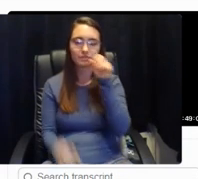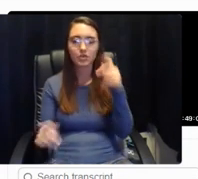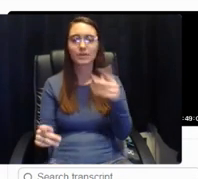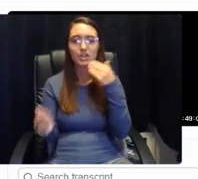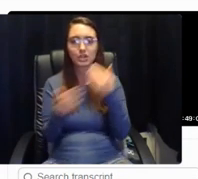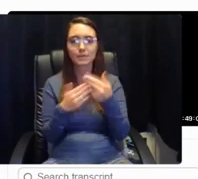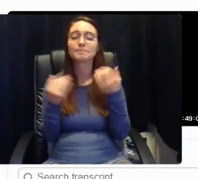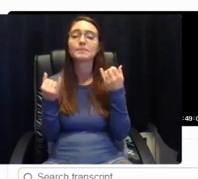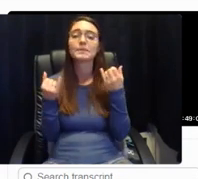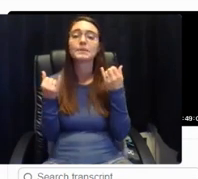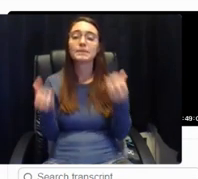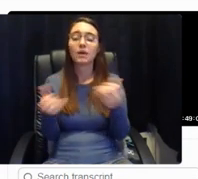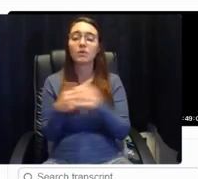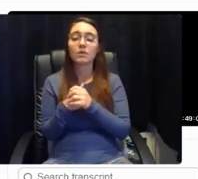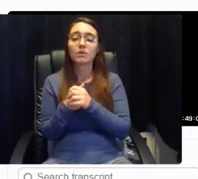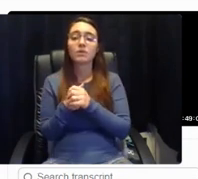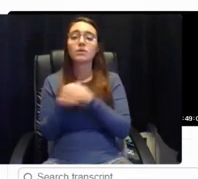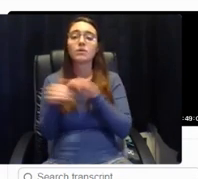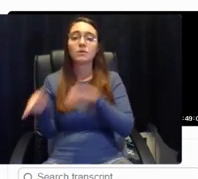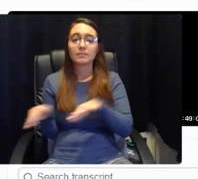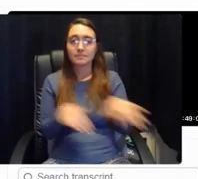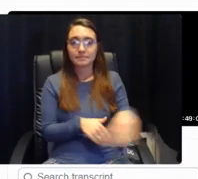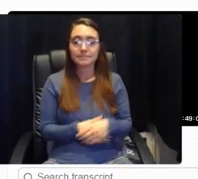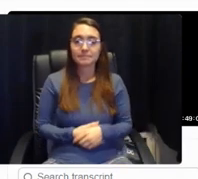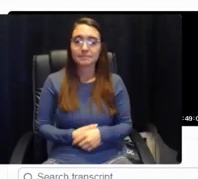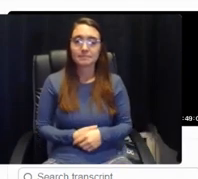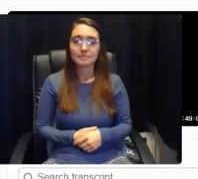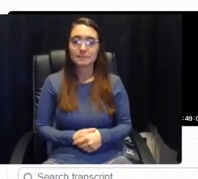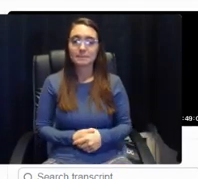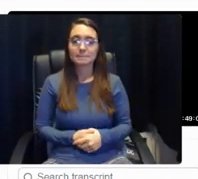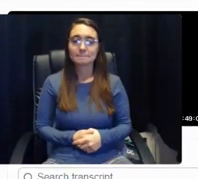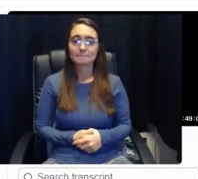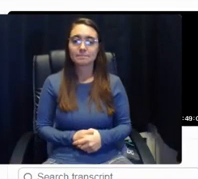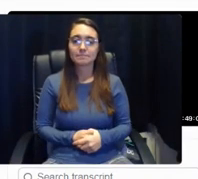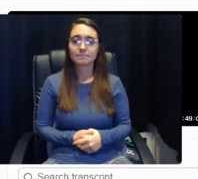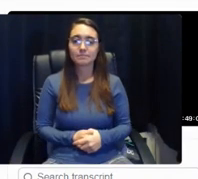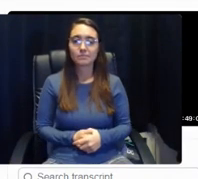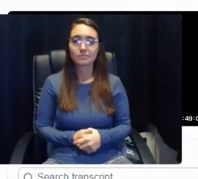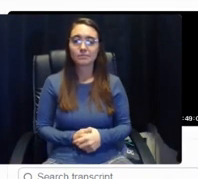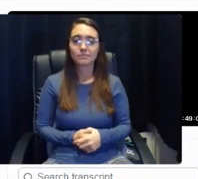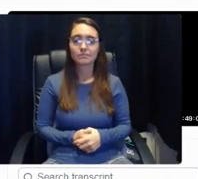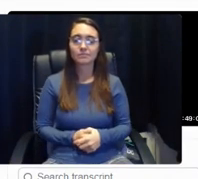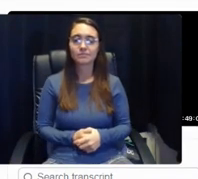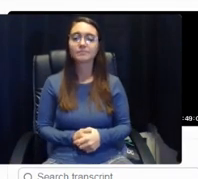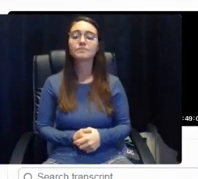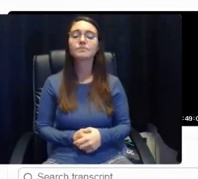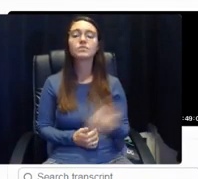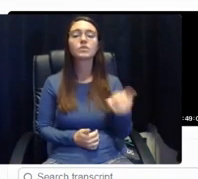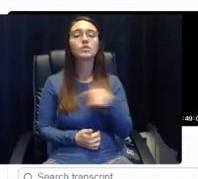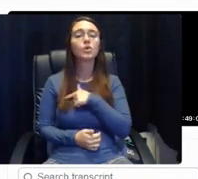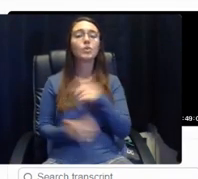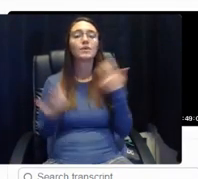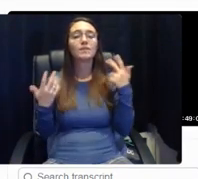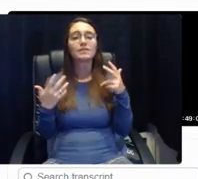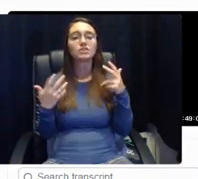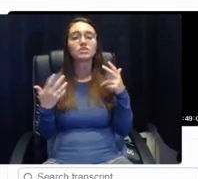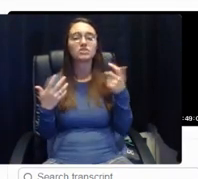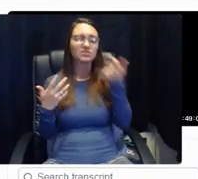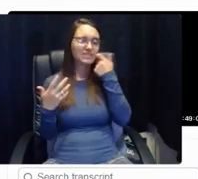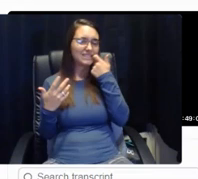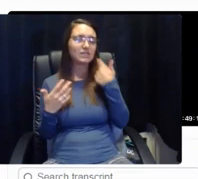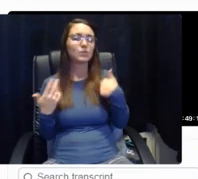Good. Now, we're going to move on now to, so we have just done a moment